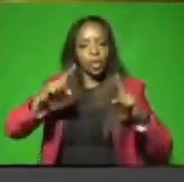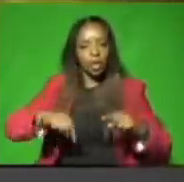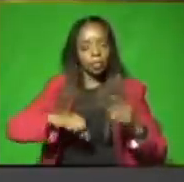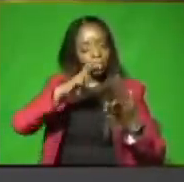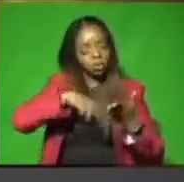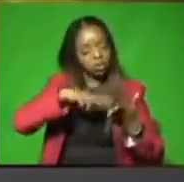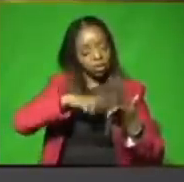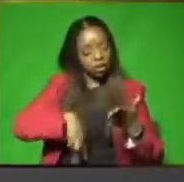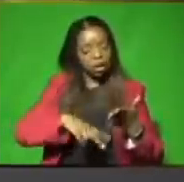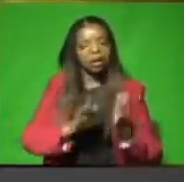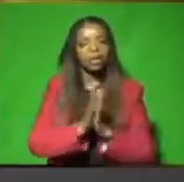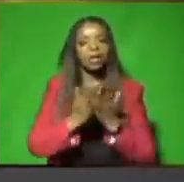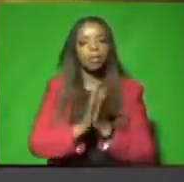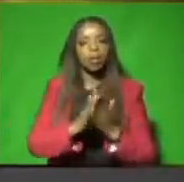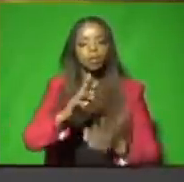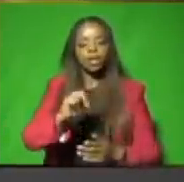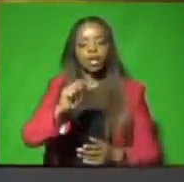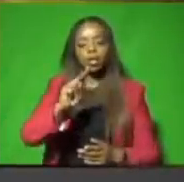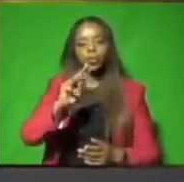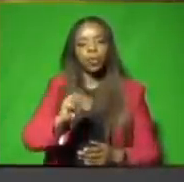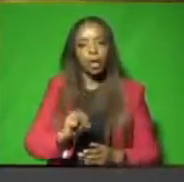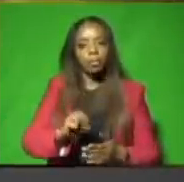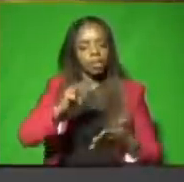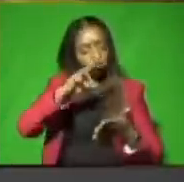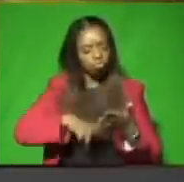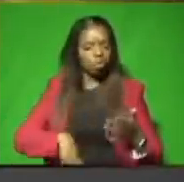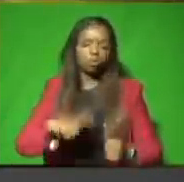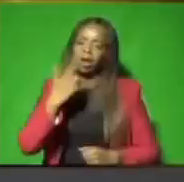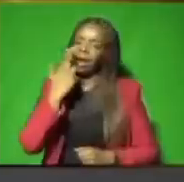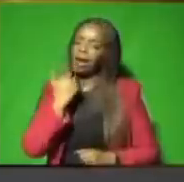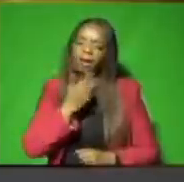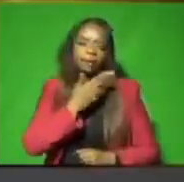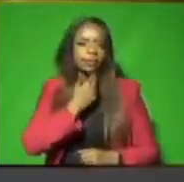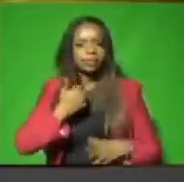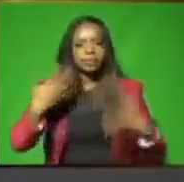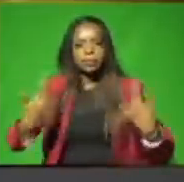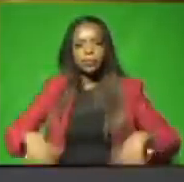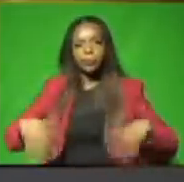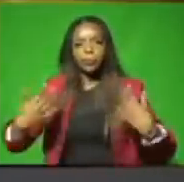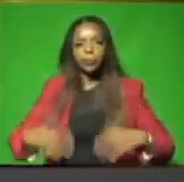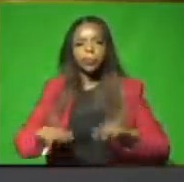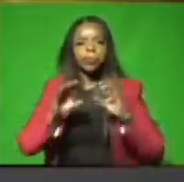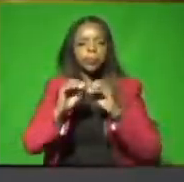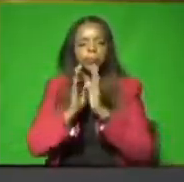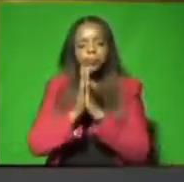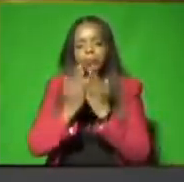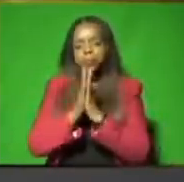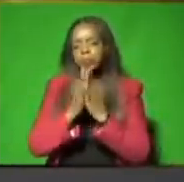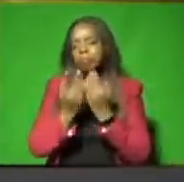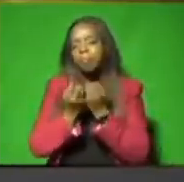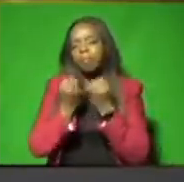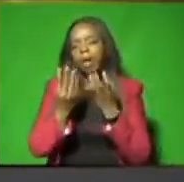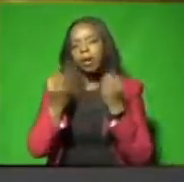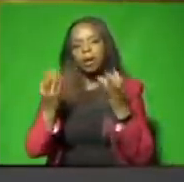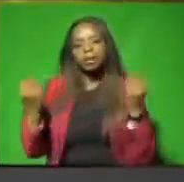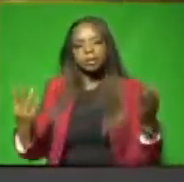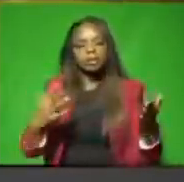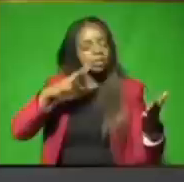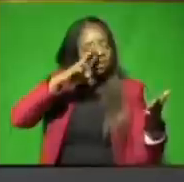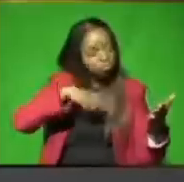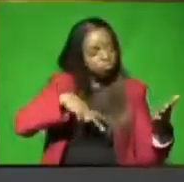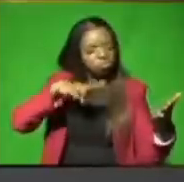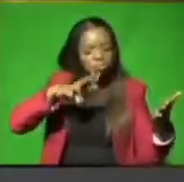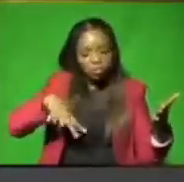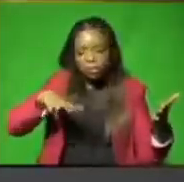about NUM. Reading is a very nice thing to do. There are many books that we have read in relation to